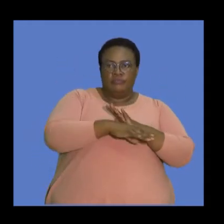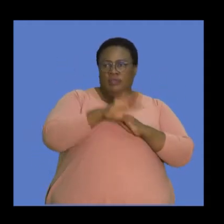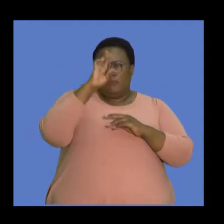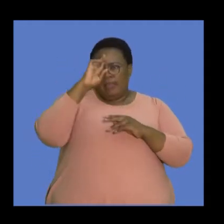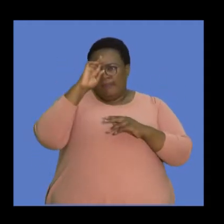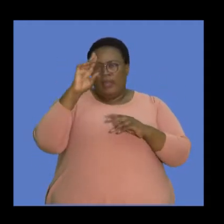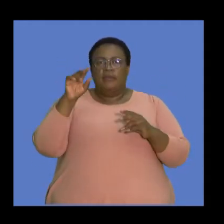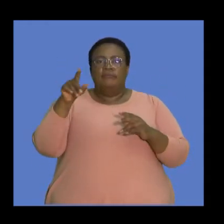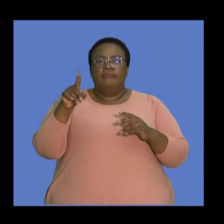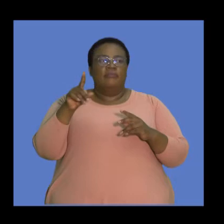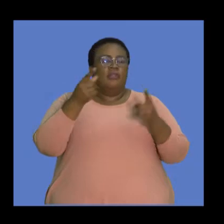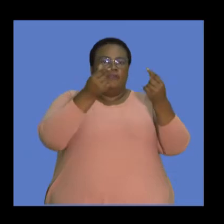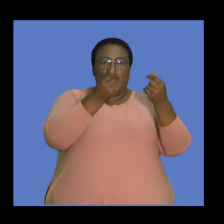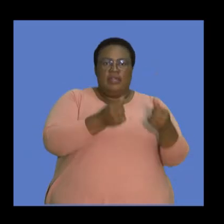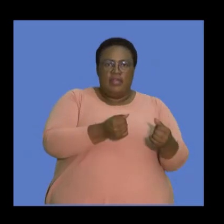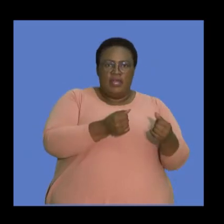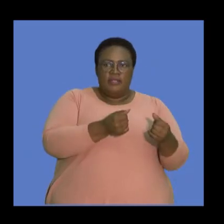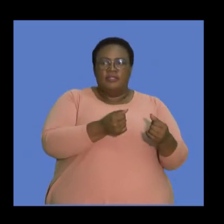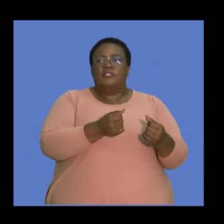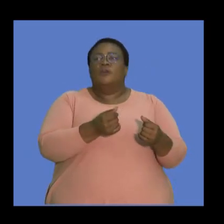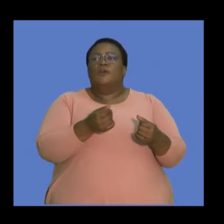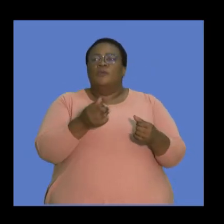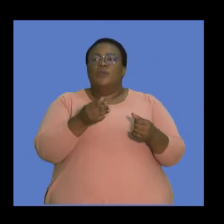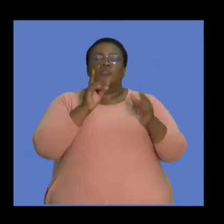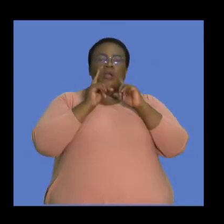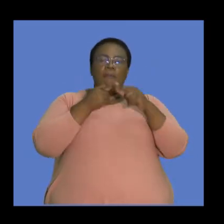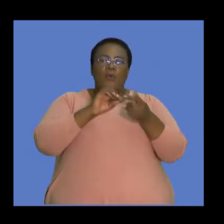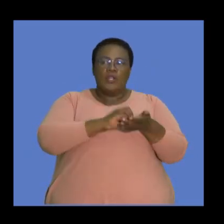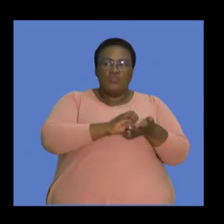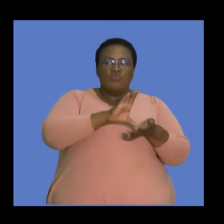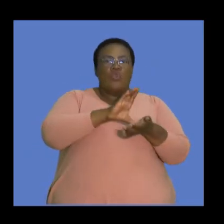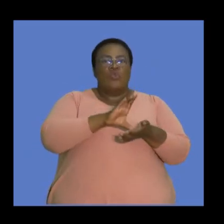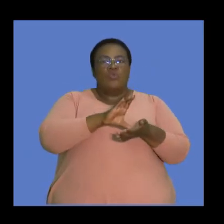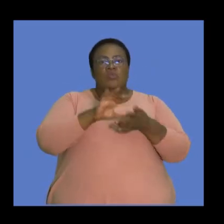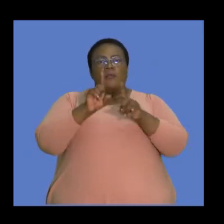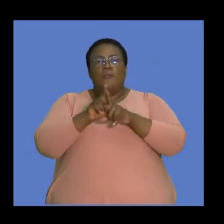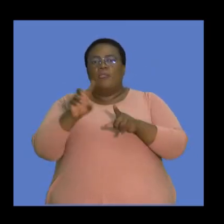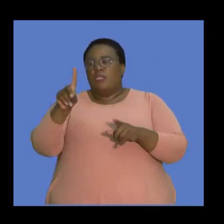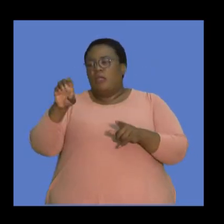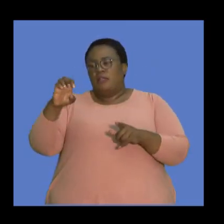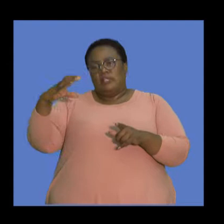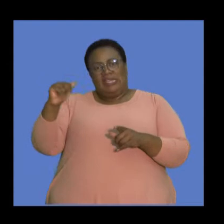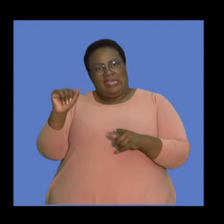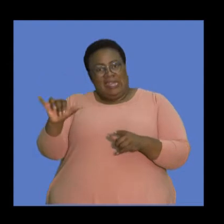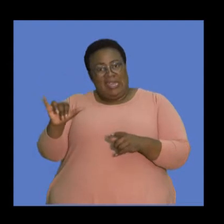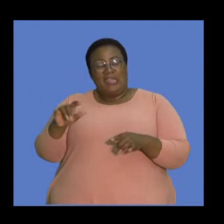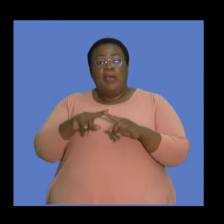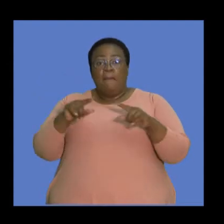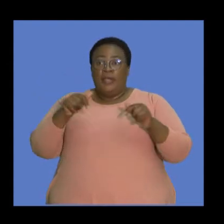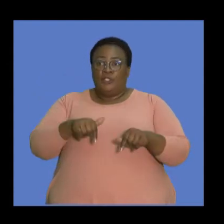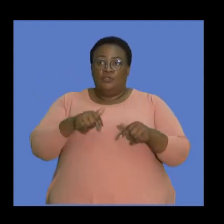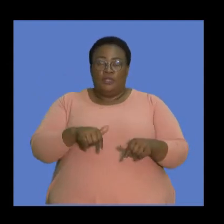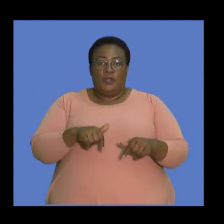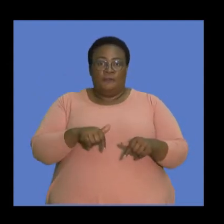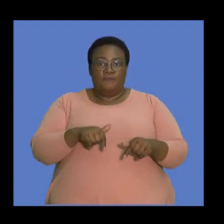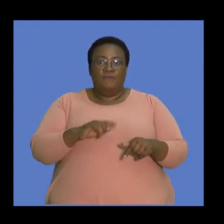at two branches, which was growth and decay. But now with this particular lesson, sinking fund links